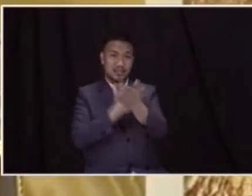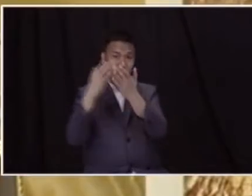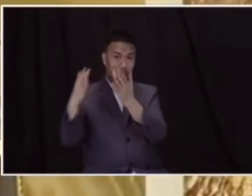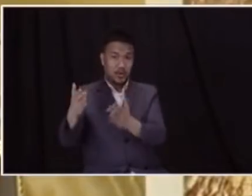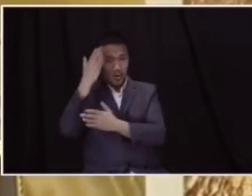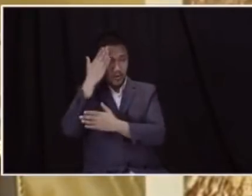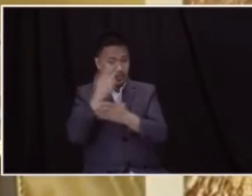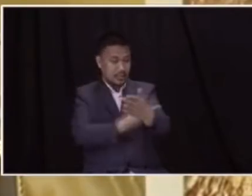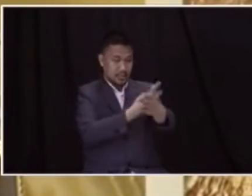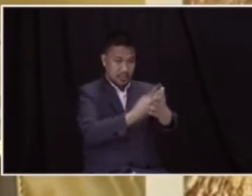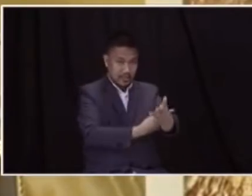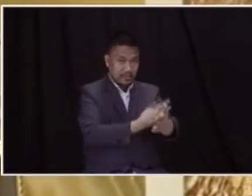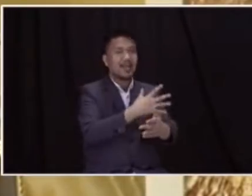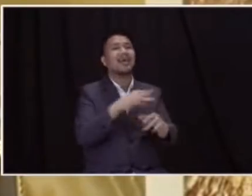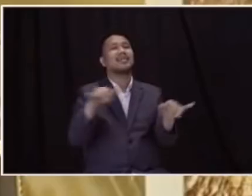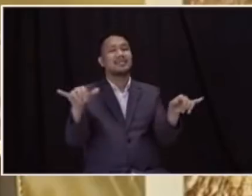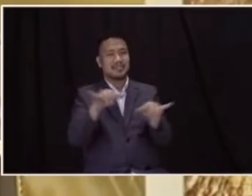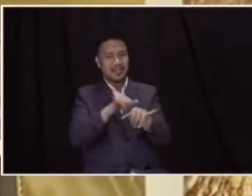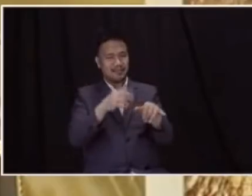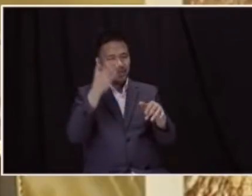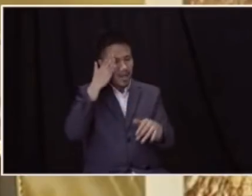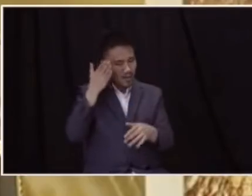sheep, and they know him.